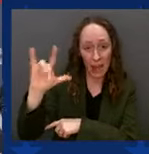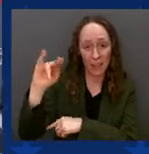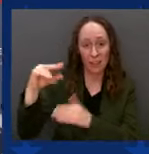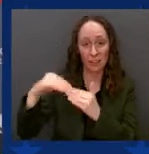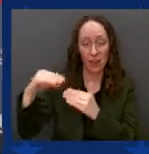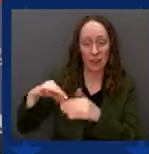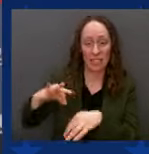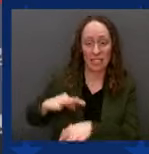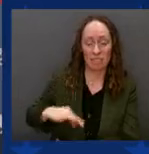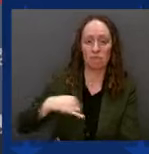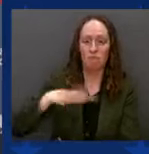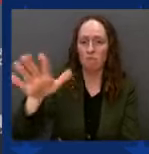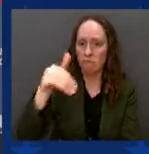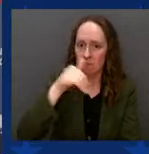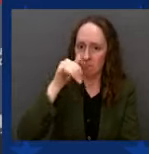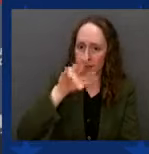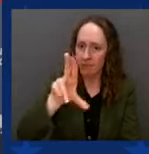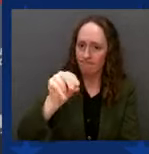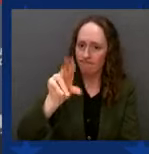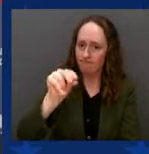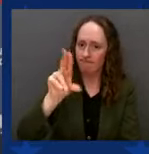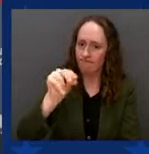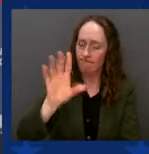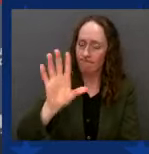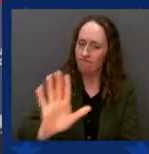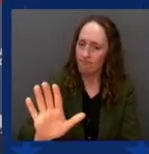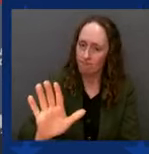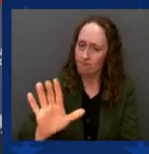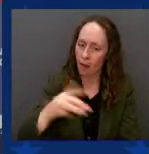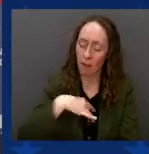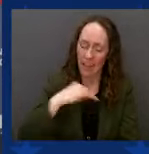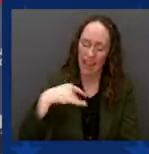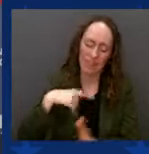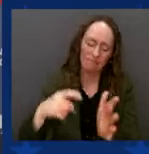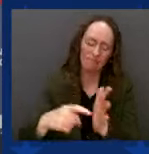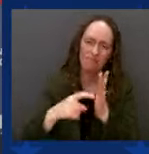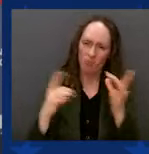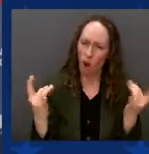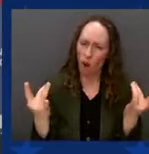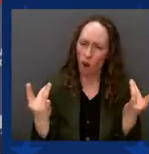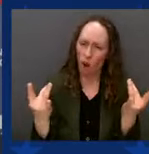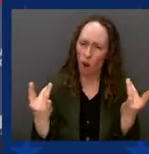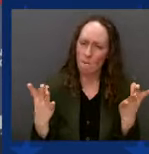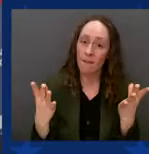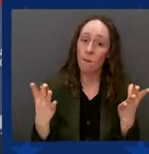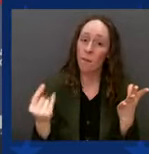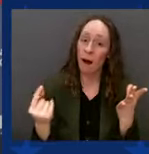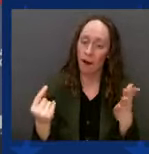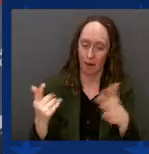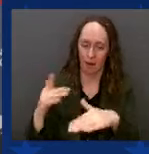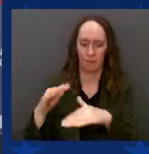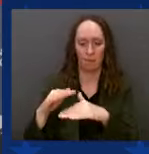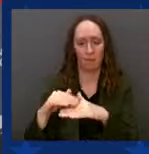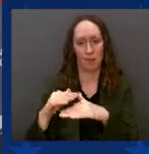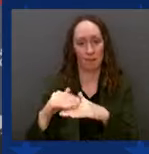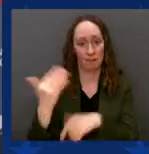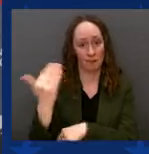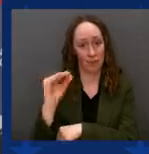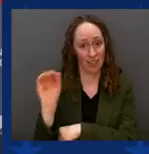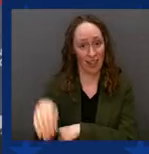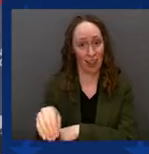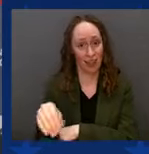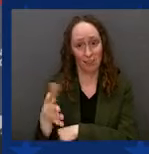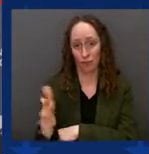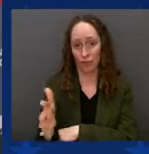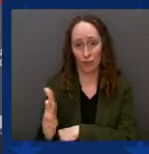sure that they had to pay a minimum of 15%. 15% corporation. Just 15%. That's less than any of you pay.